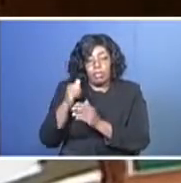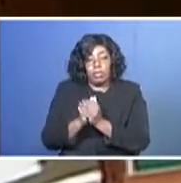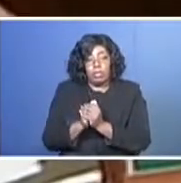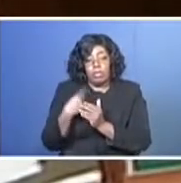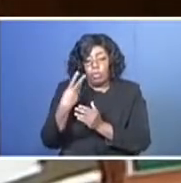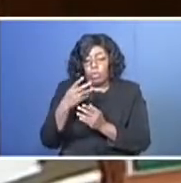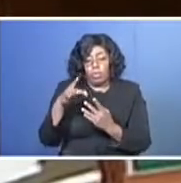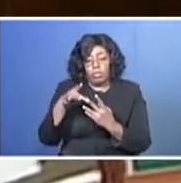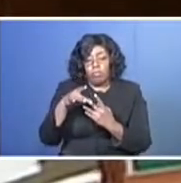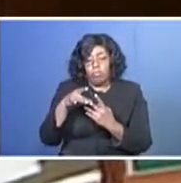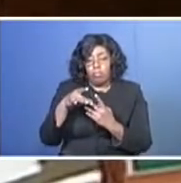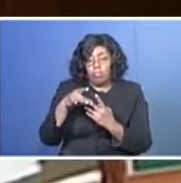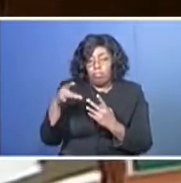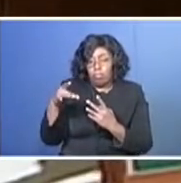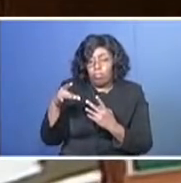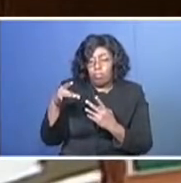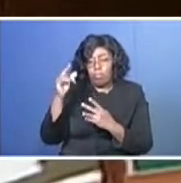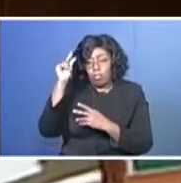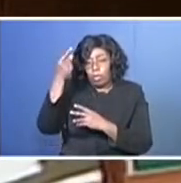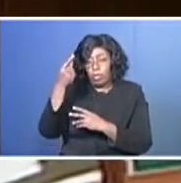ago.